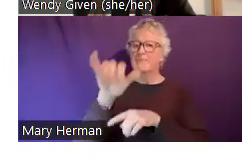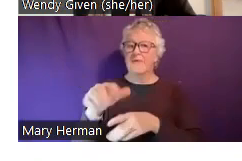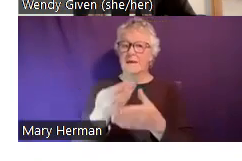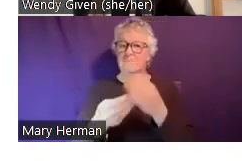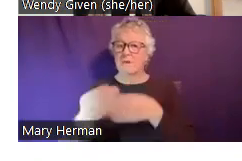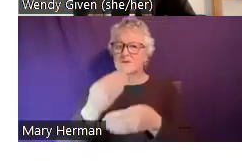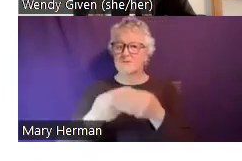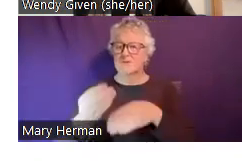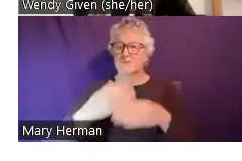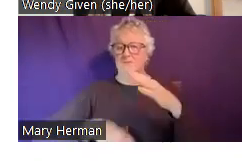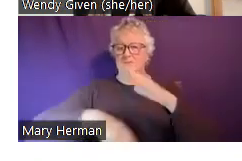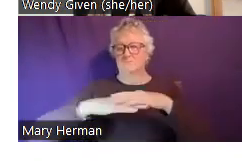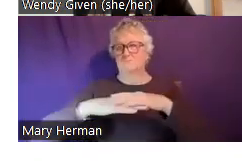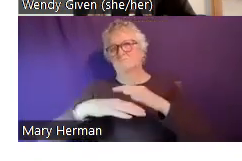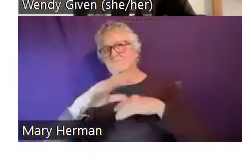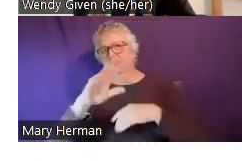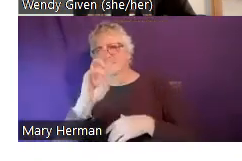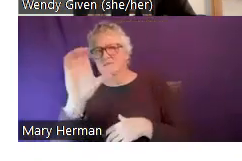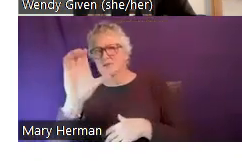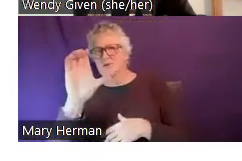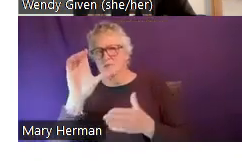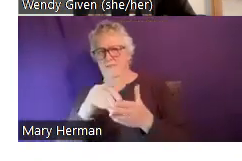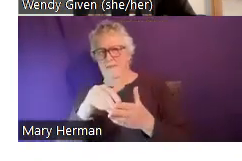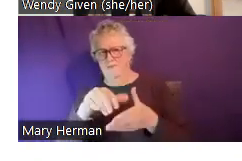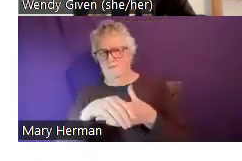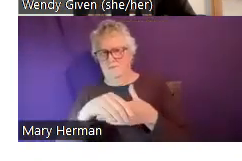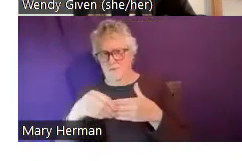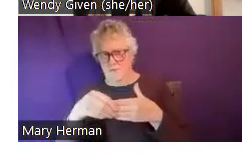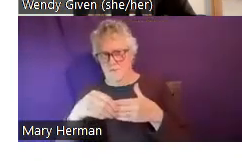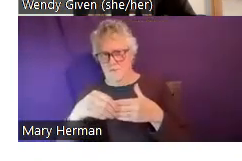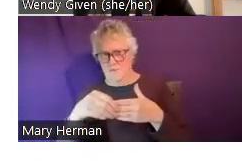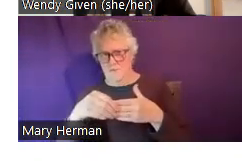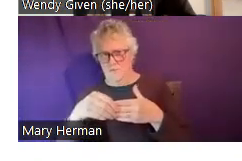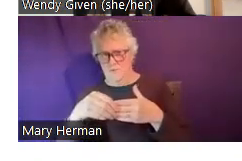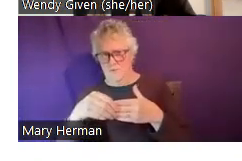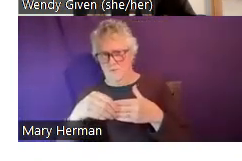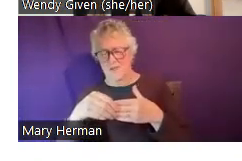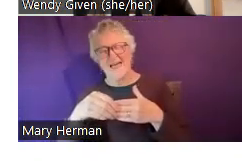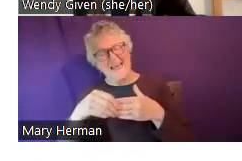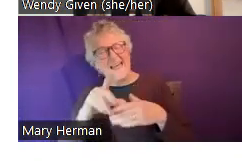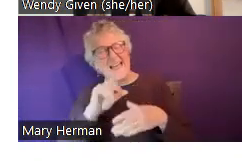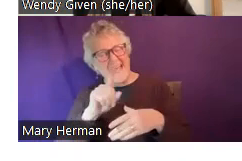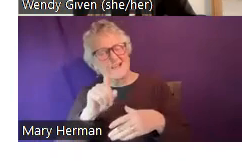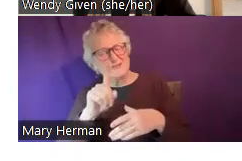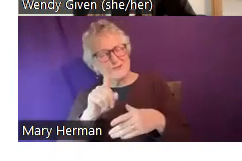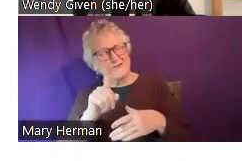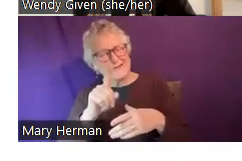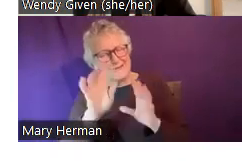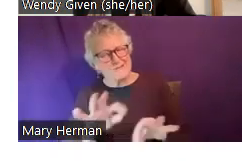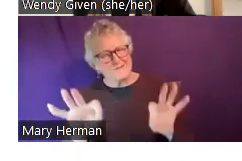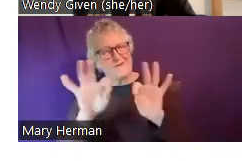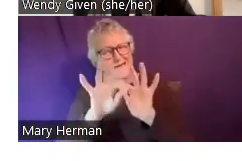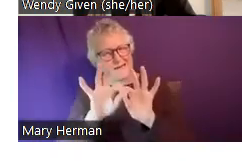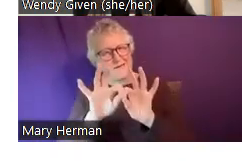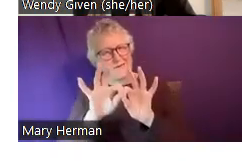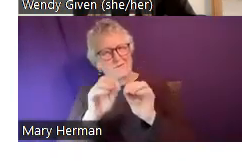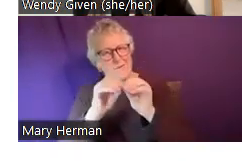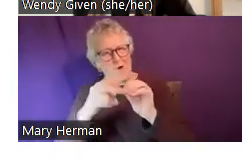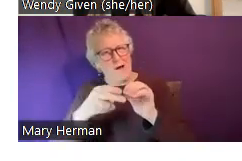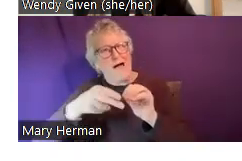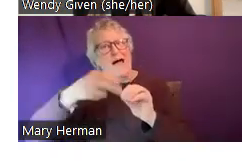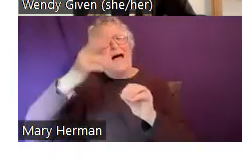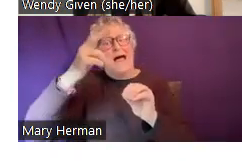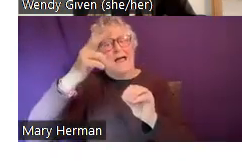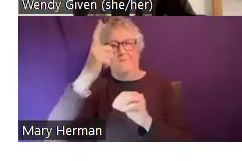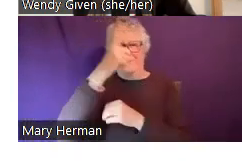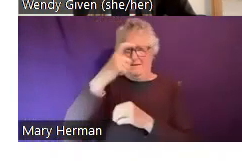$600,000, and actually came in at a higher value based on Jacob's reputation